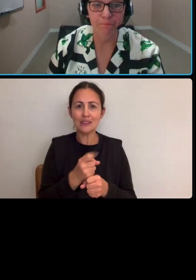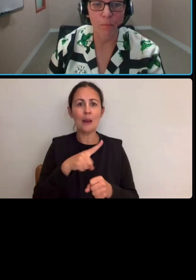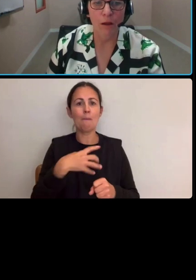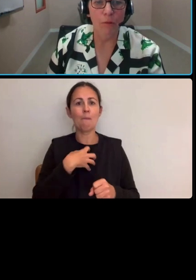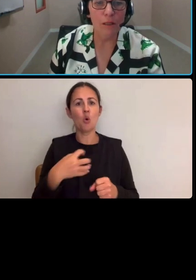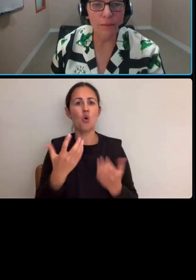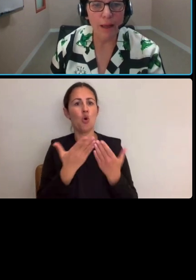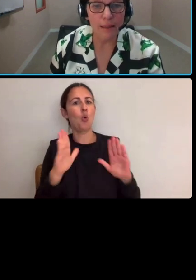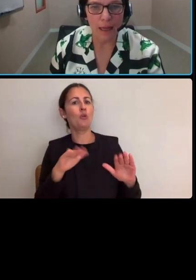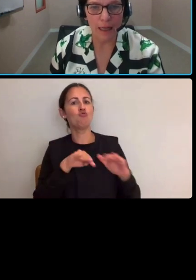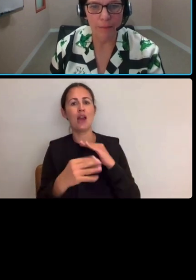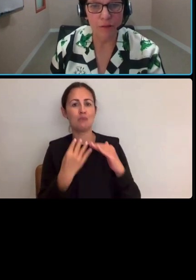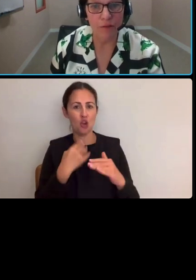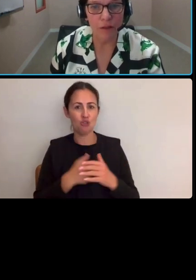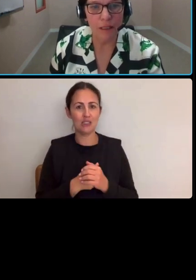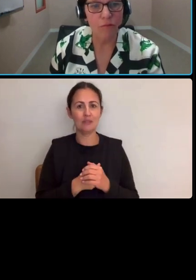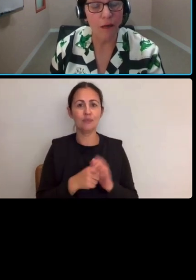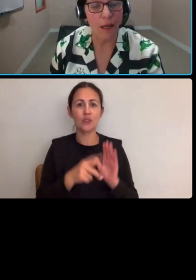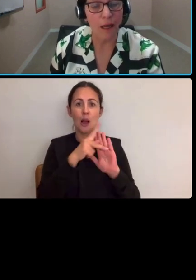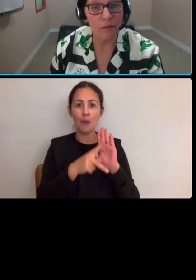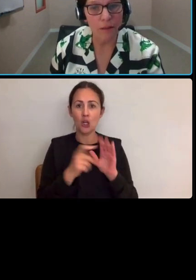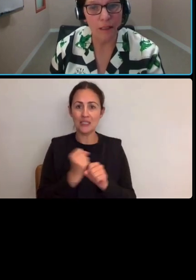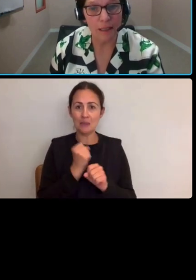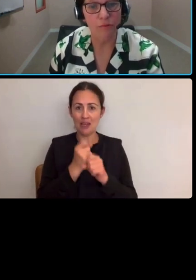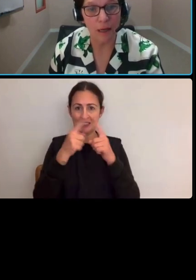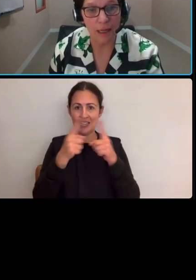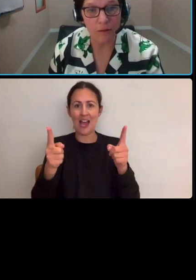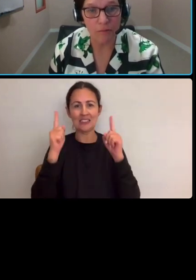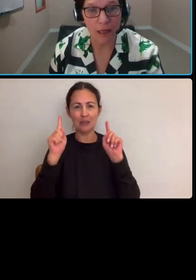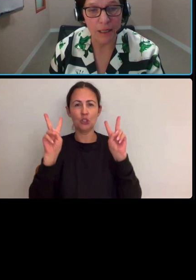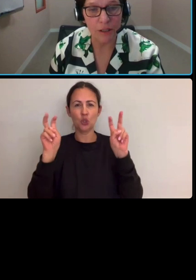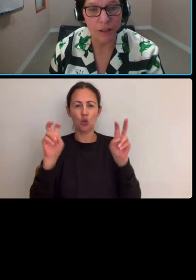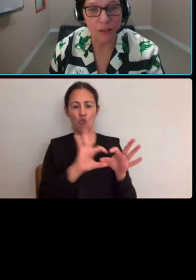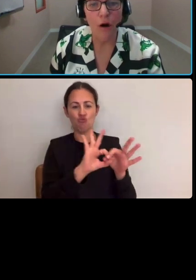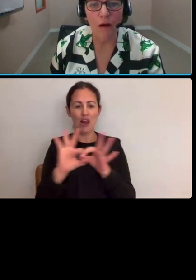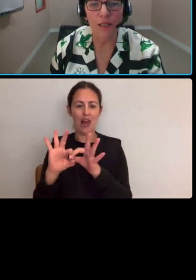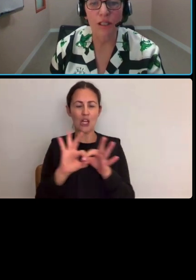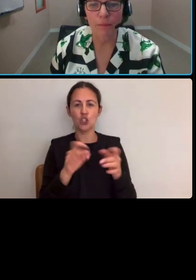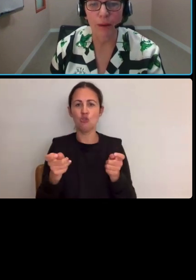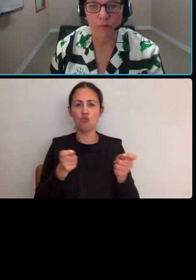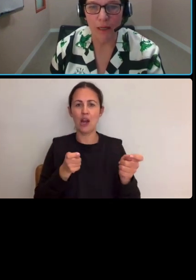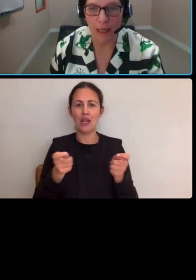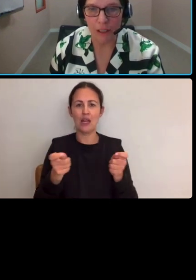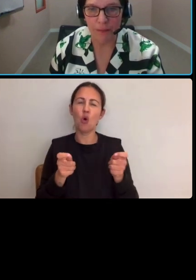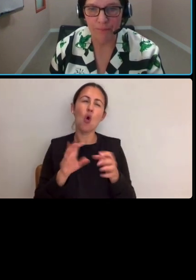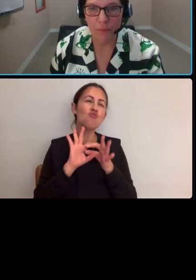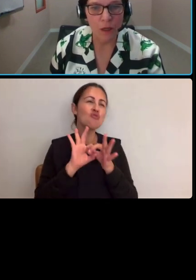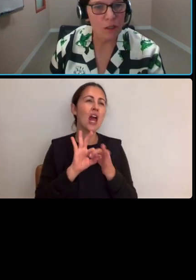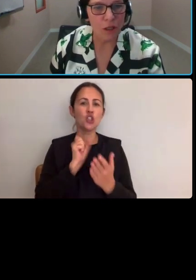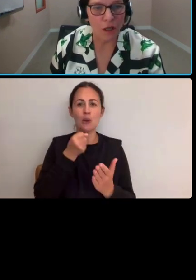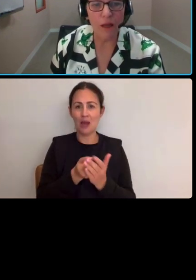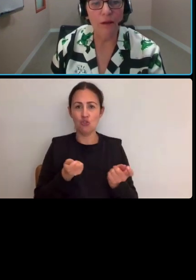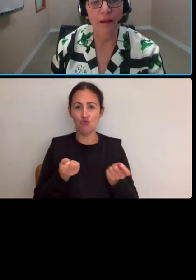transparency. Policymakers and academics refer to this as relational regulation or relationship-based